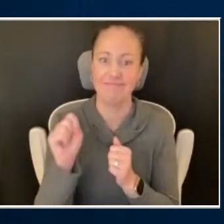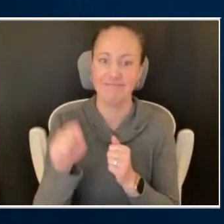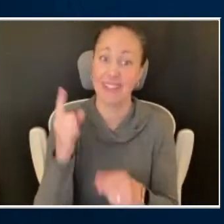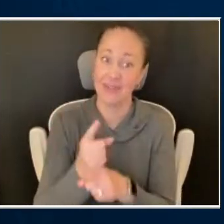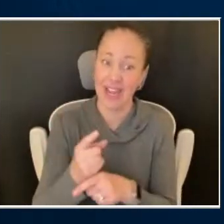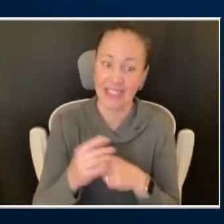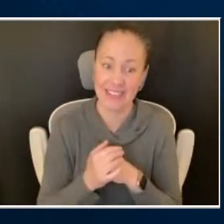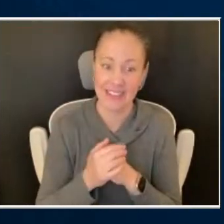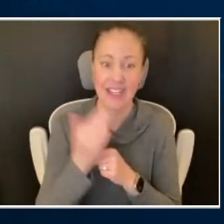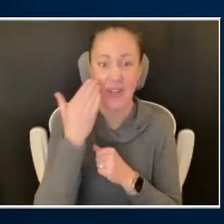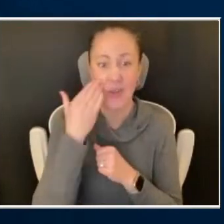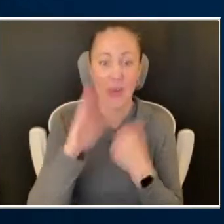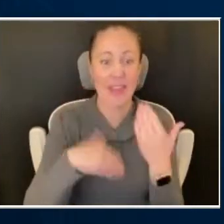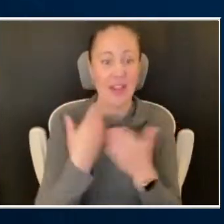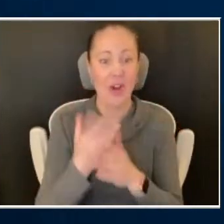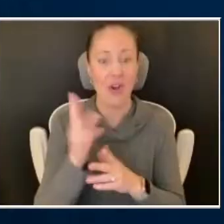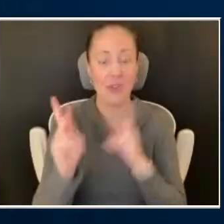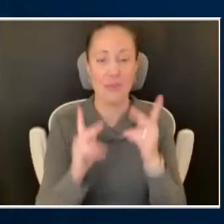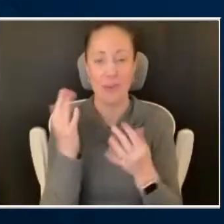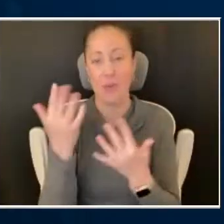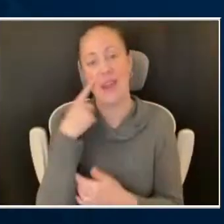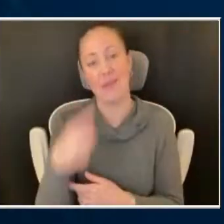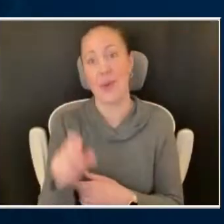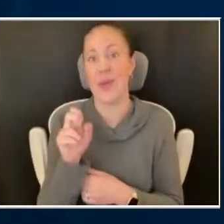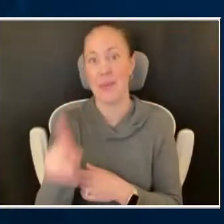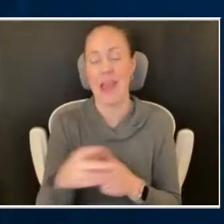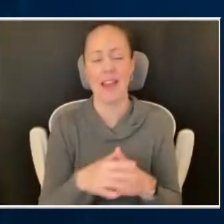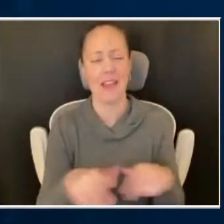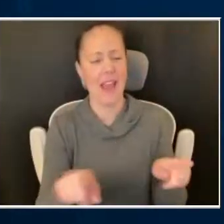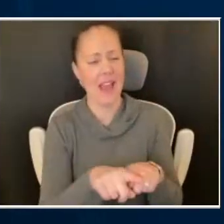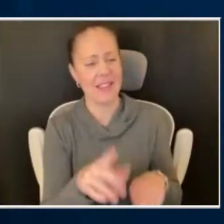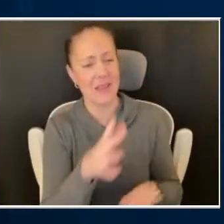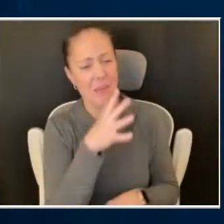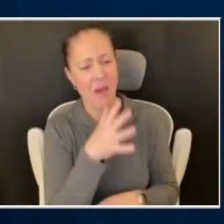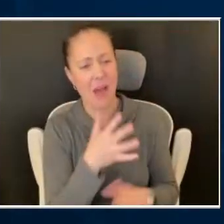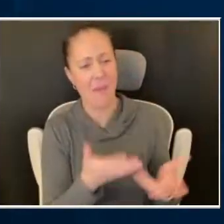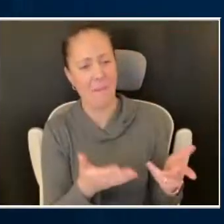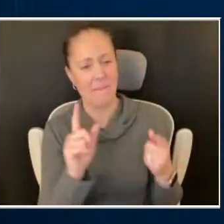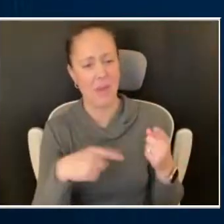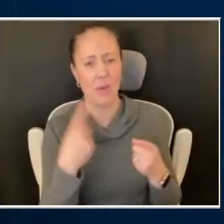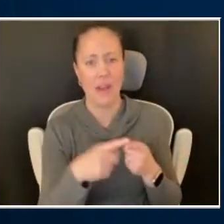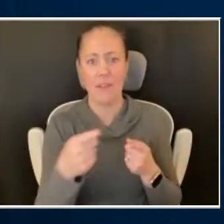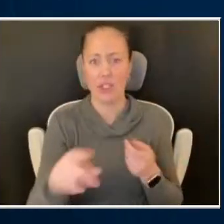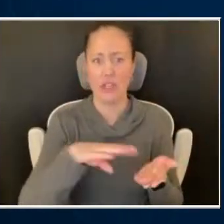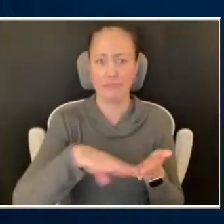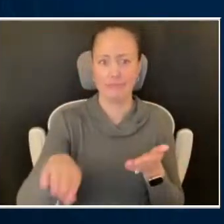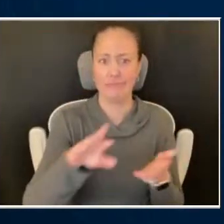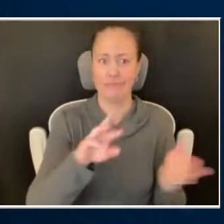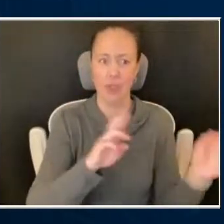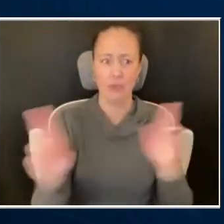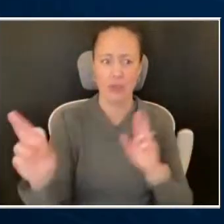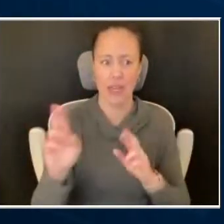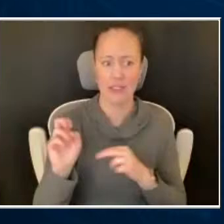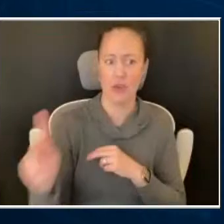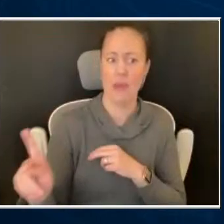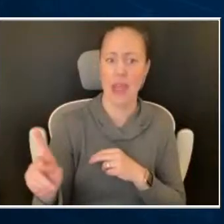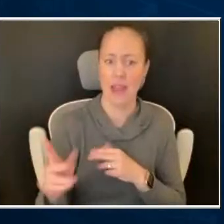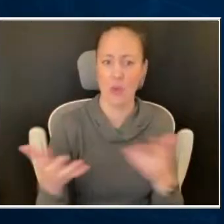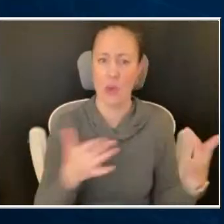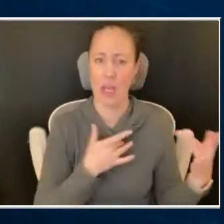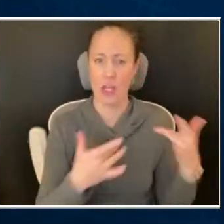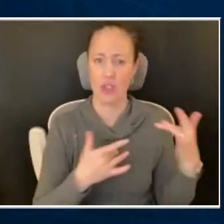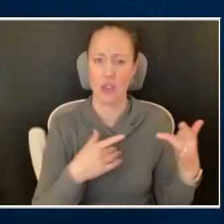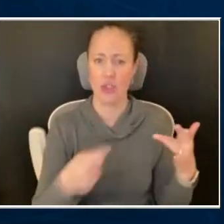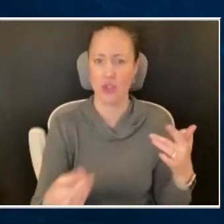folks are waiting for you to return. As a mom, though, when she's cleared to go back to play, what concerns did you have? I